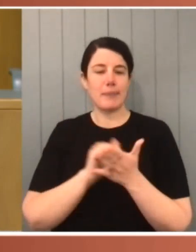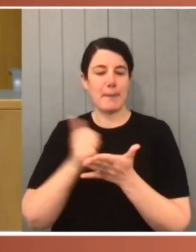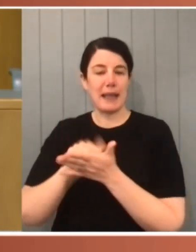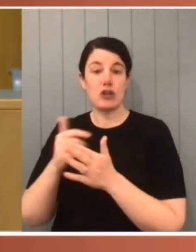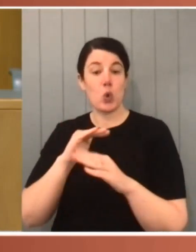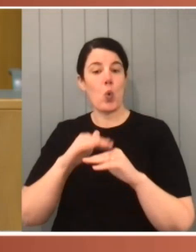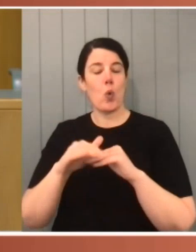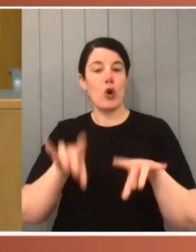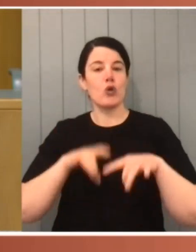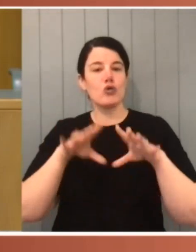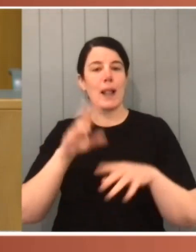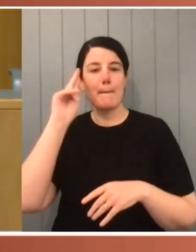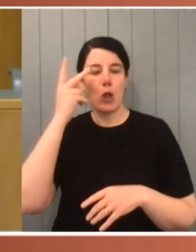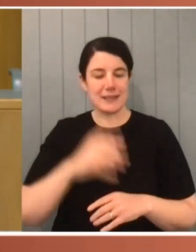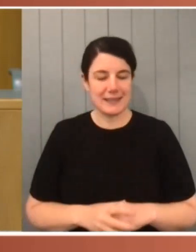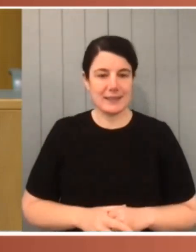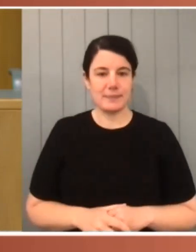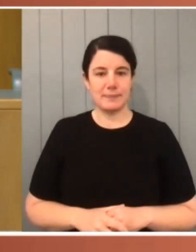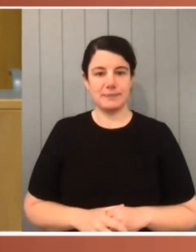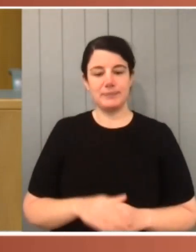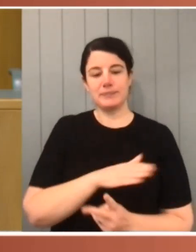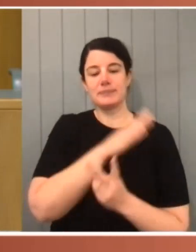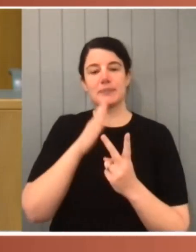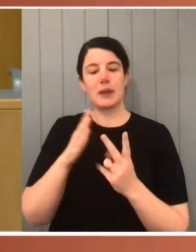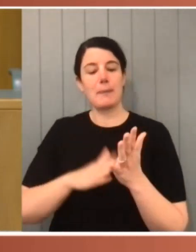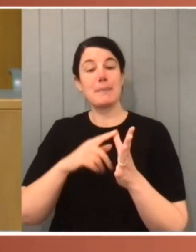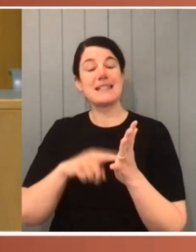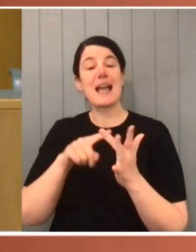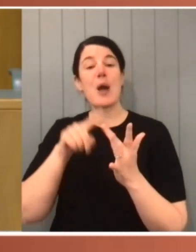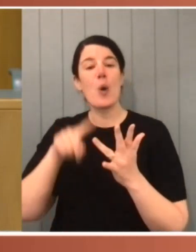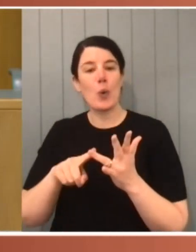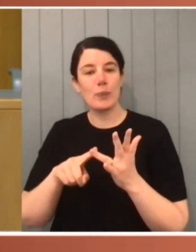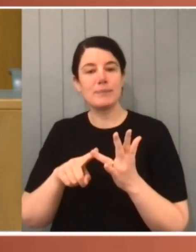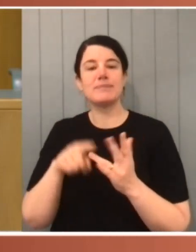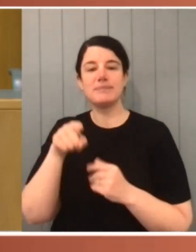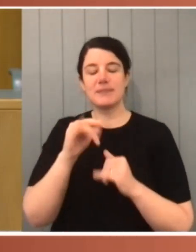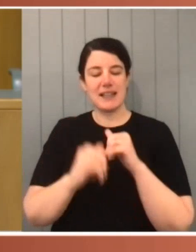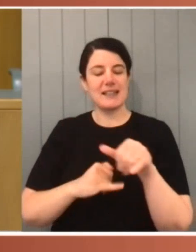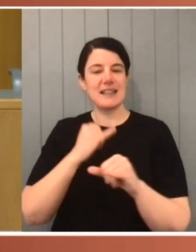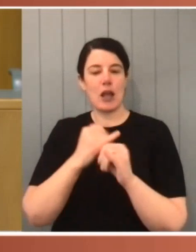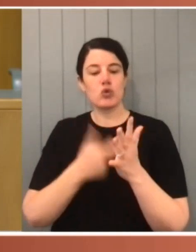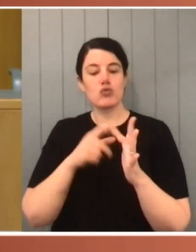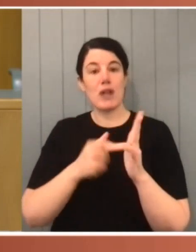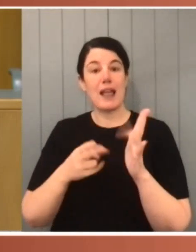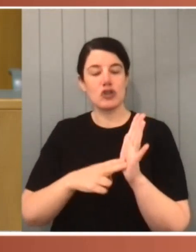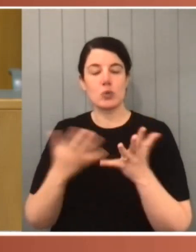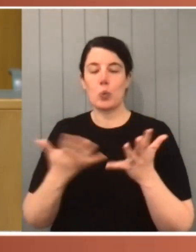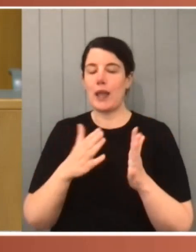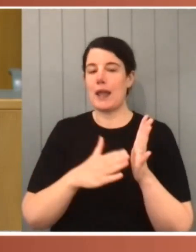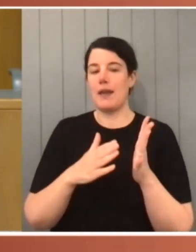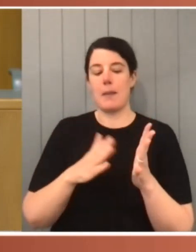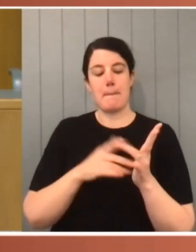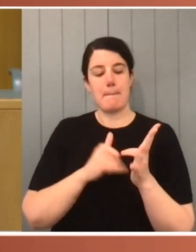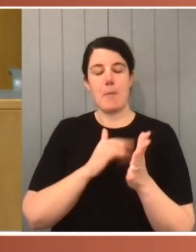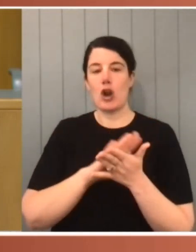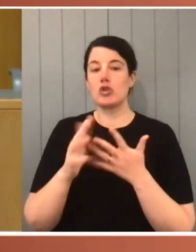politics. Matteo Bonotti is Associate Professor of Politics and International Relations at Monash University. He's a political theorist